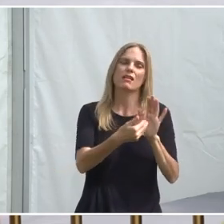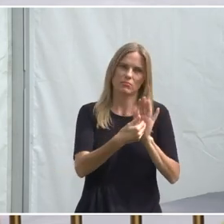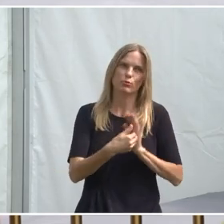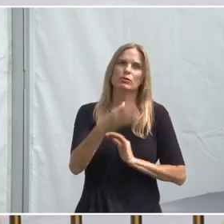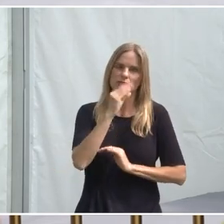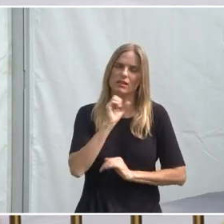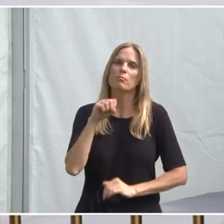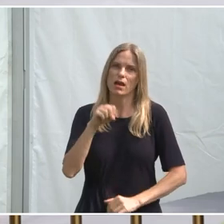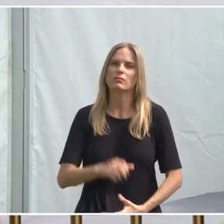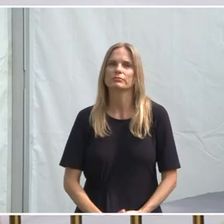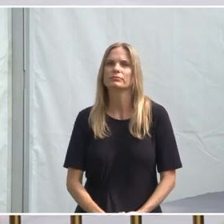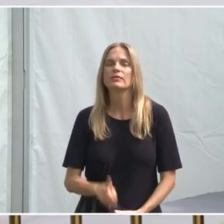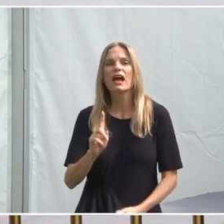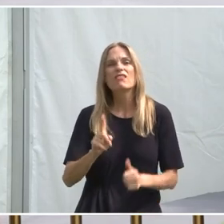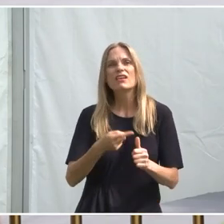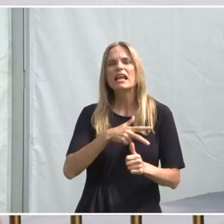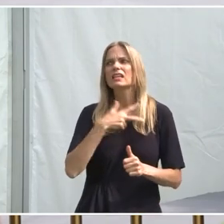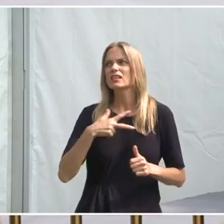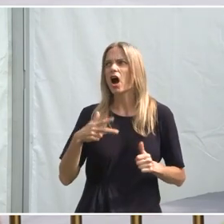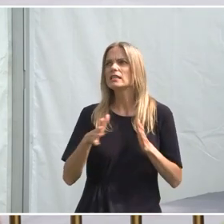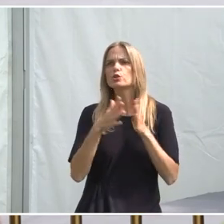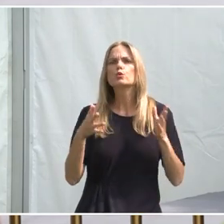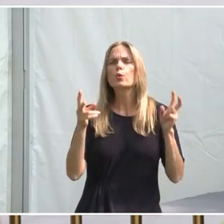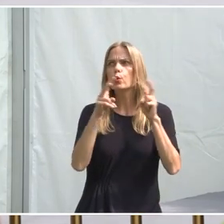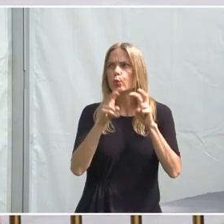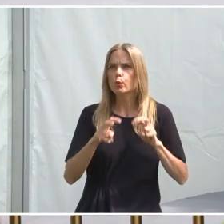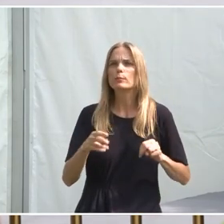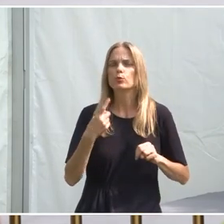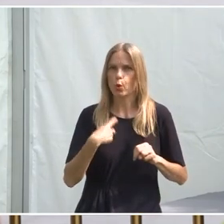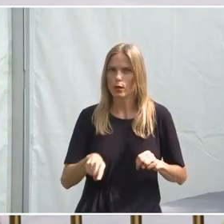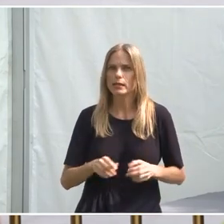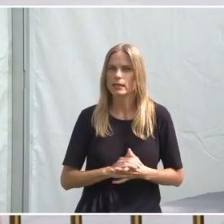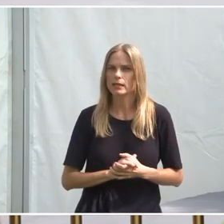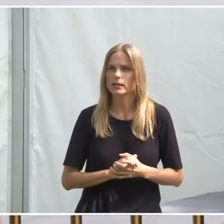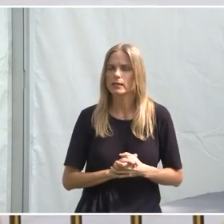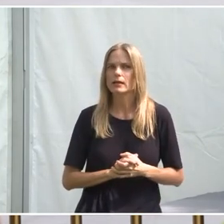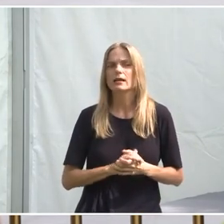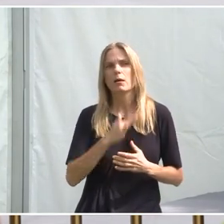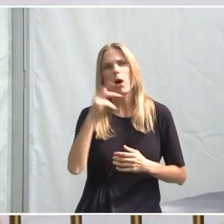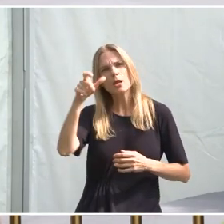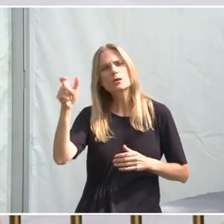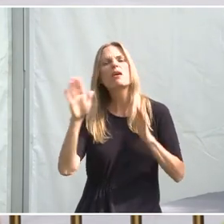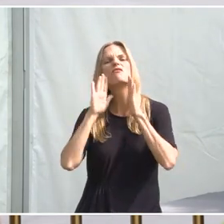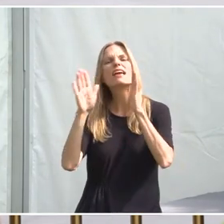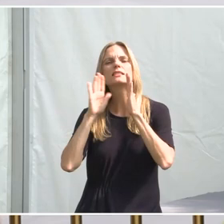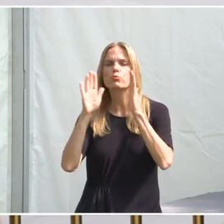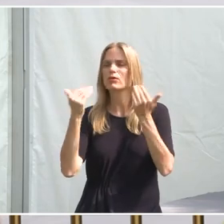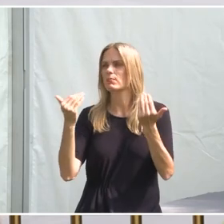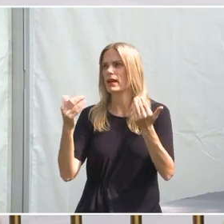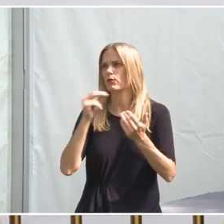In Denmark, there's also been a big research. And I know there's a lot of people that don't use Facebook anymore,